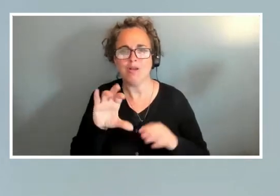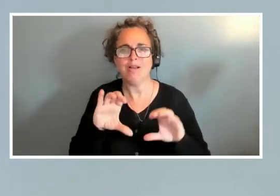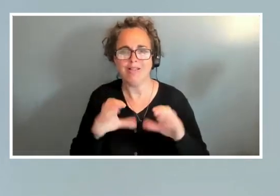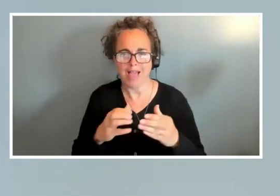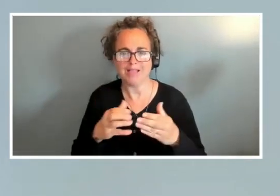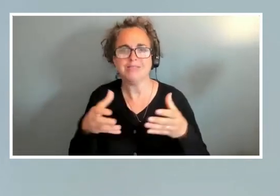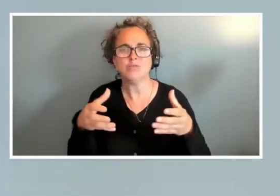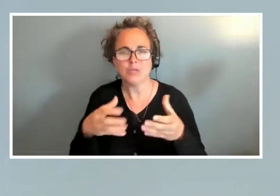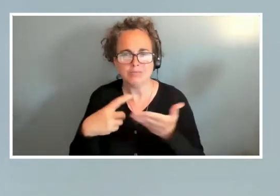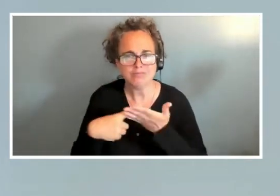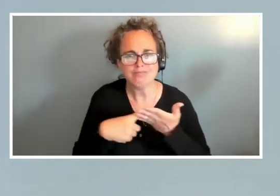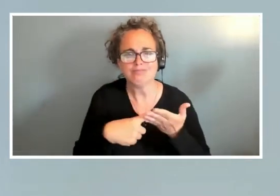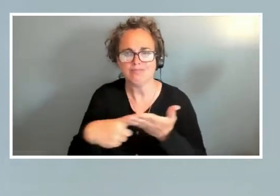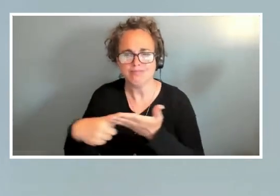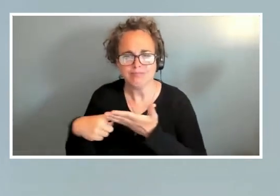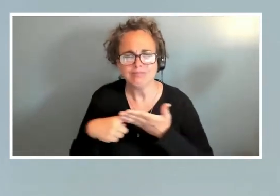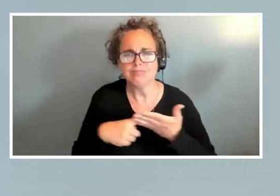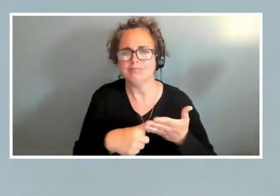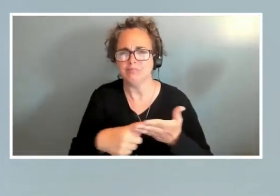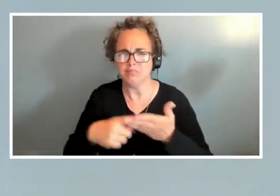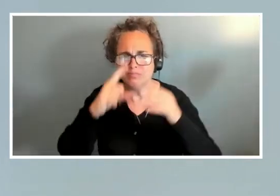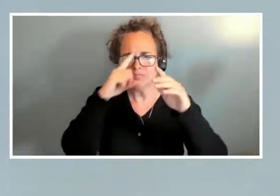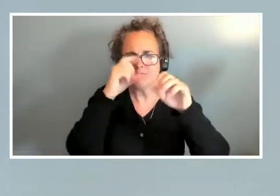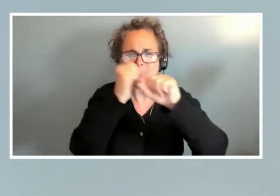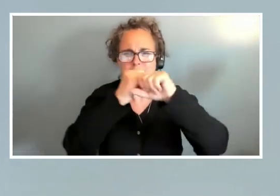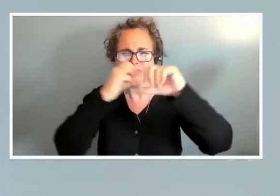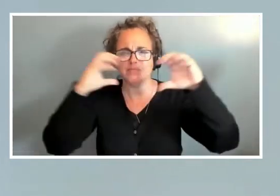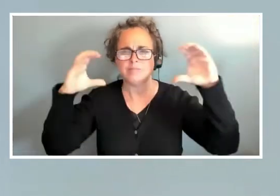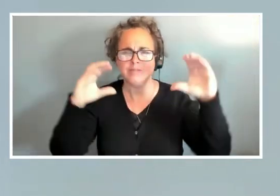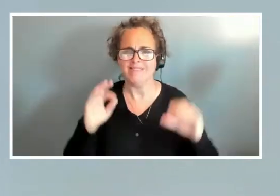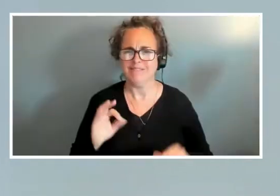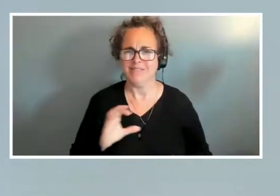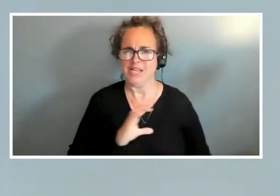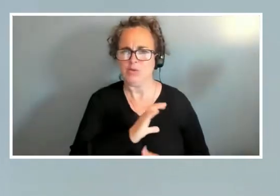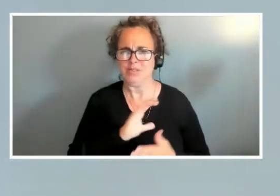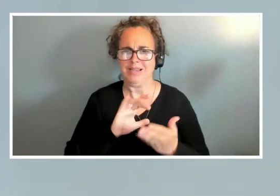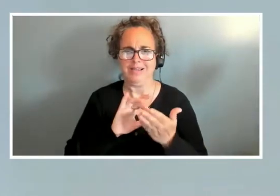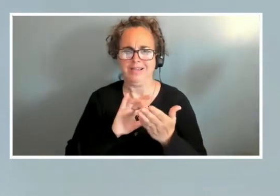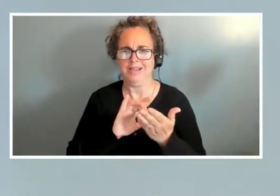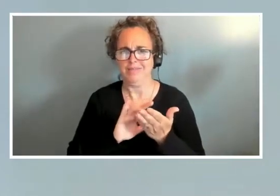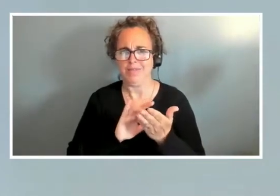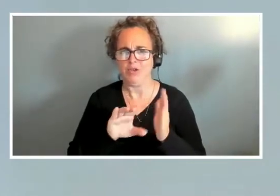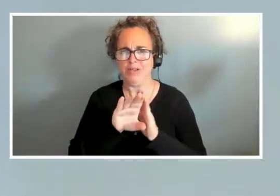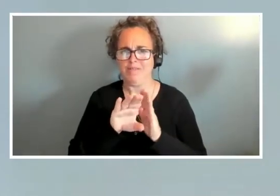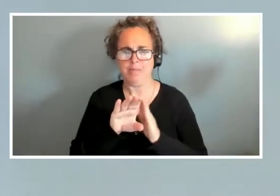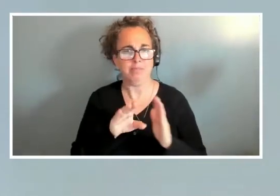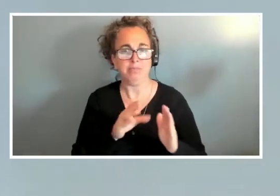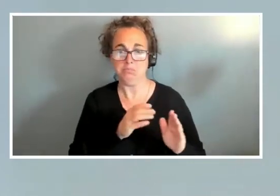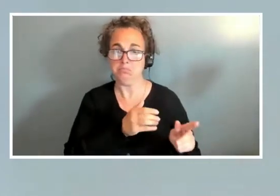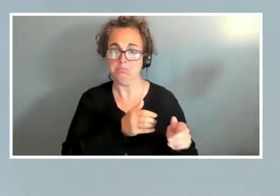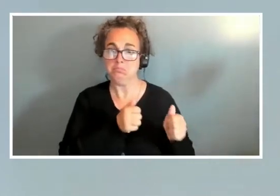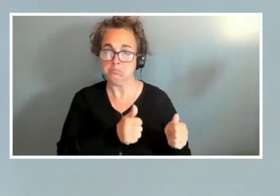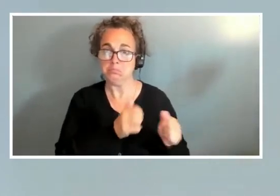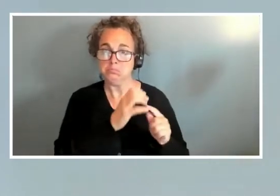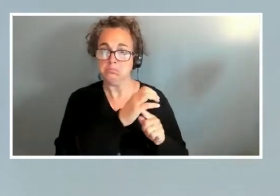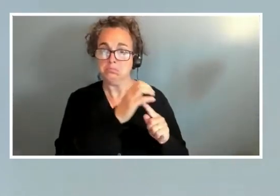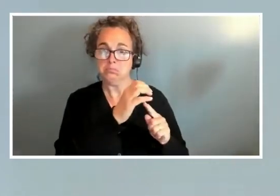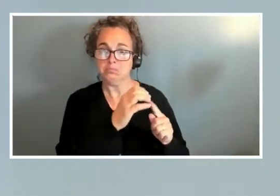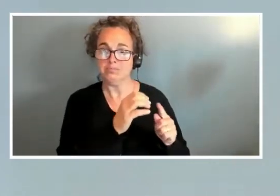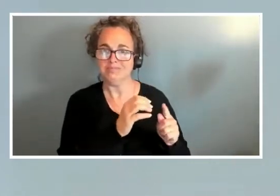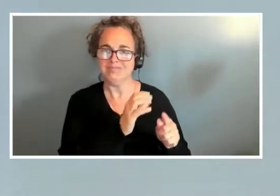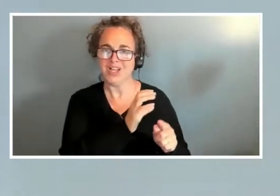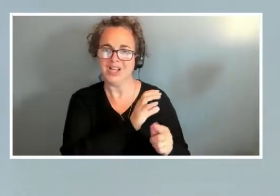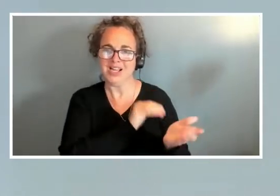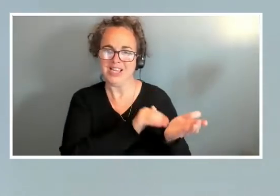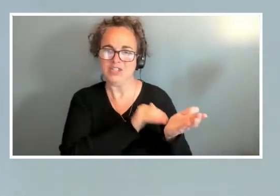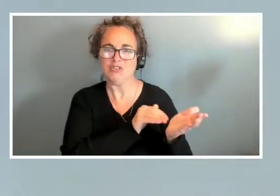flesh out exactly what we meant by faculty development, helping people go from being excellent clinicians to being excellent